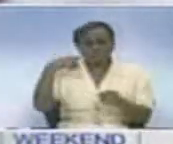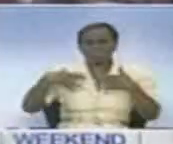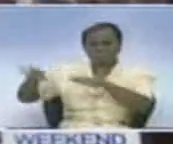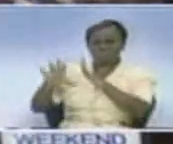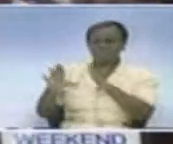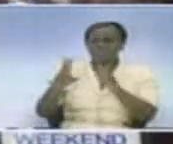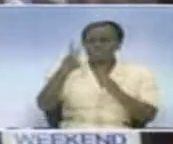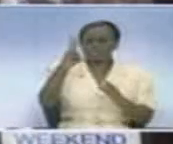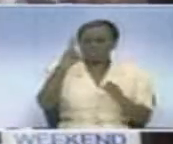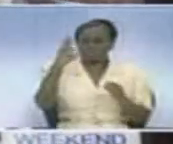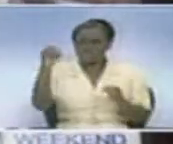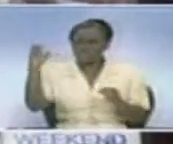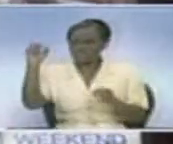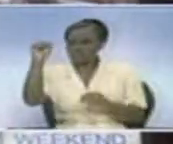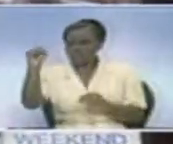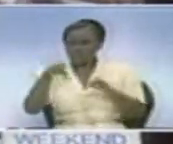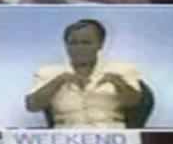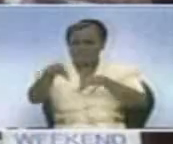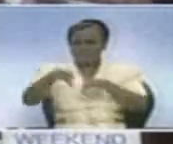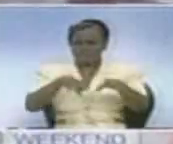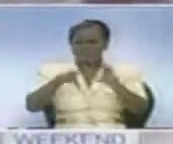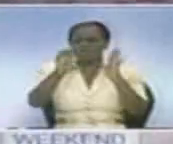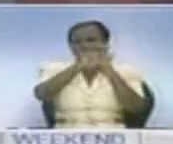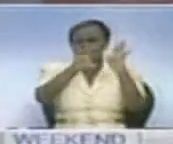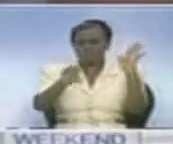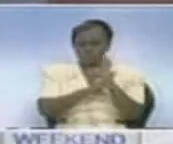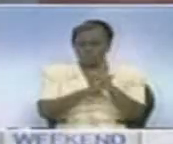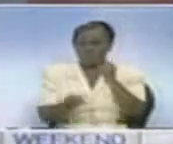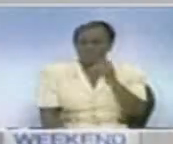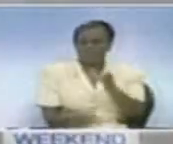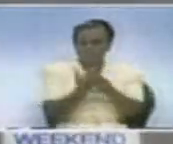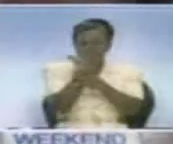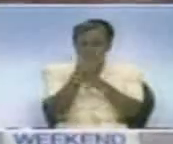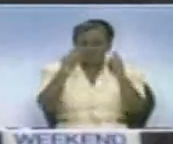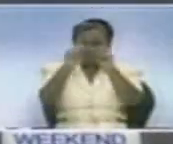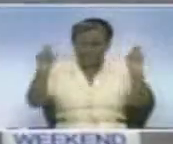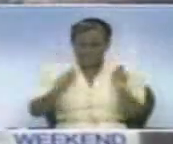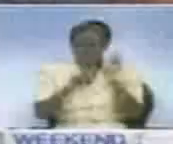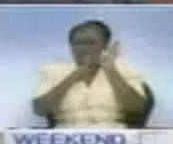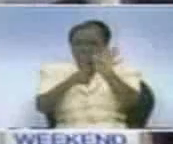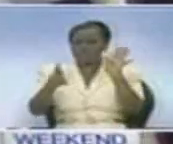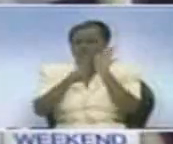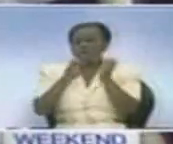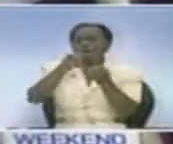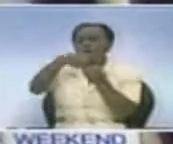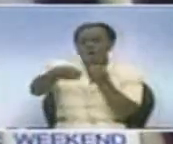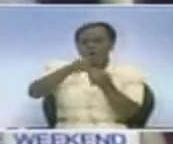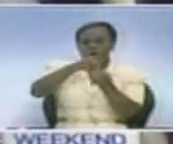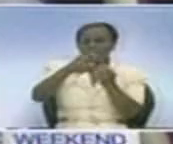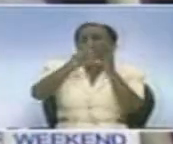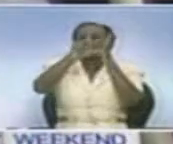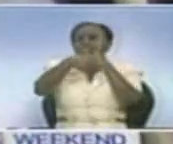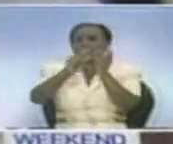the 2005 draft constitution. They formed the NO team, then represented by an orange that would later